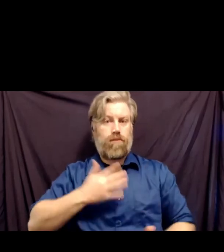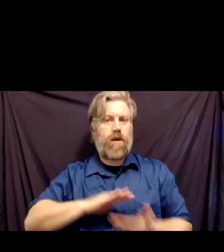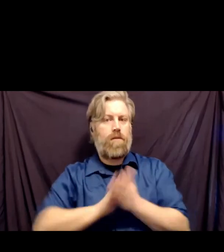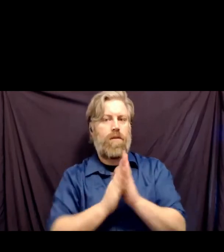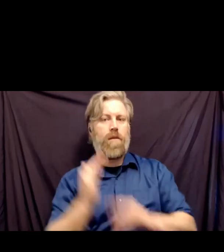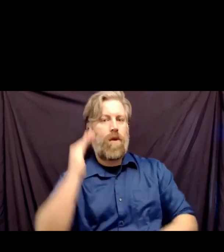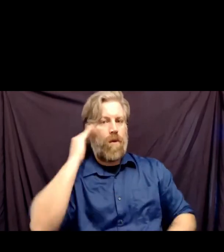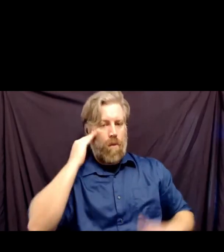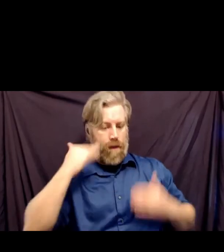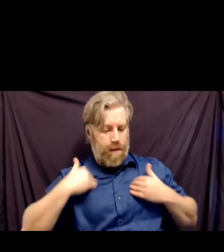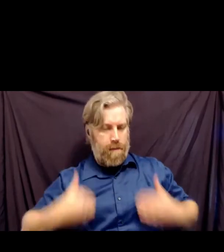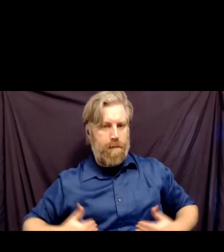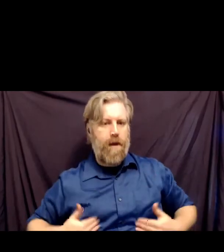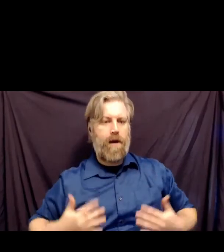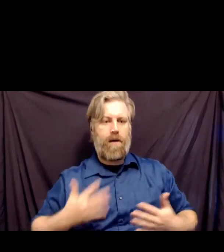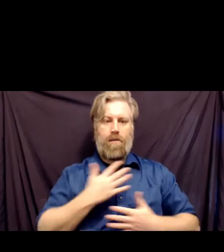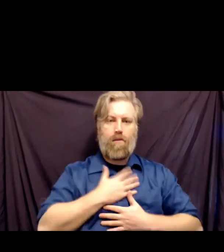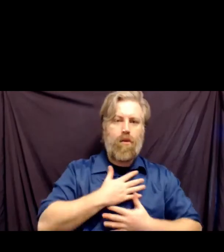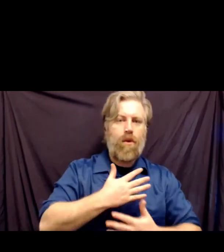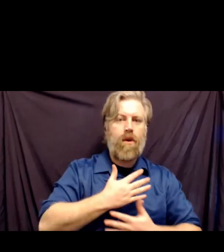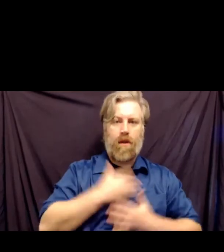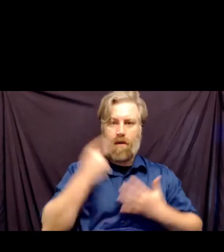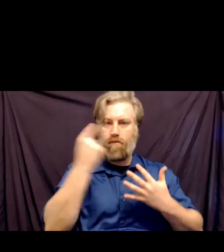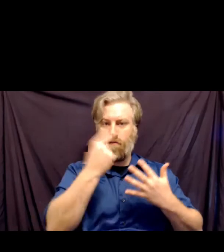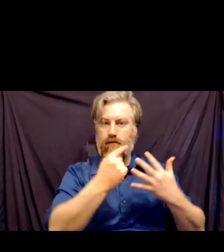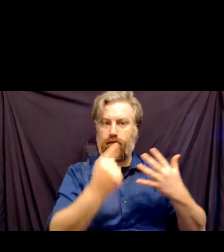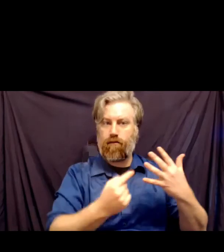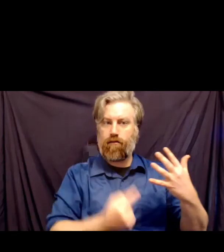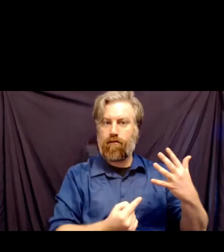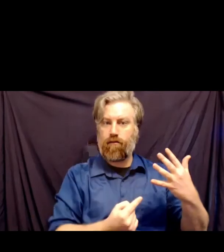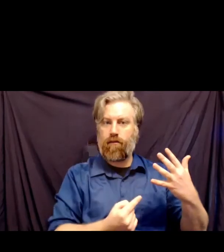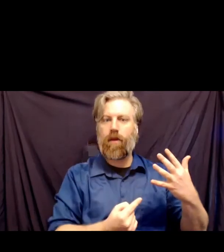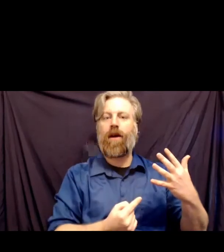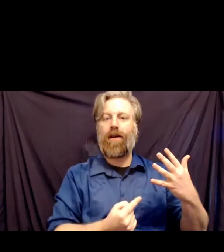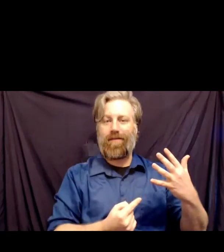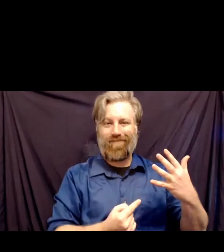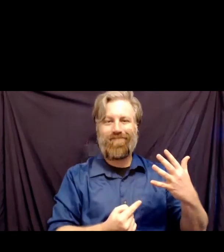bodies, being aware of our breathing, it starts putting you in touch with